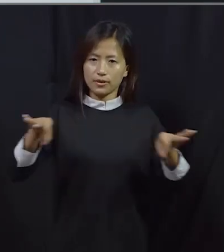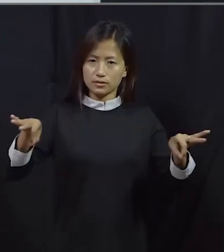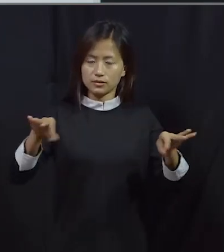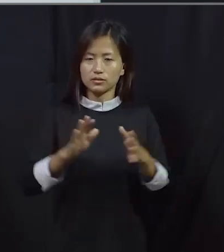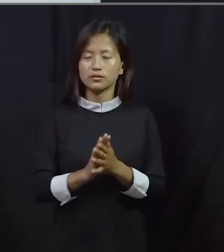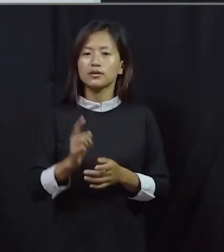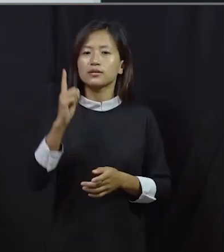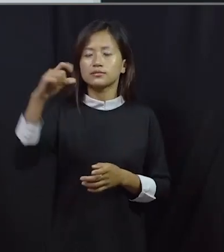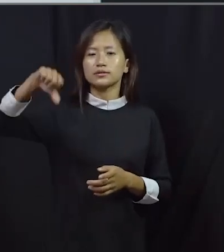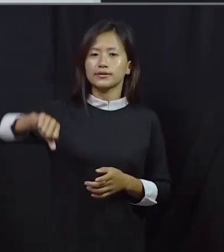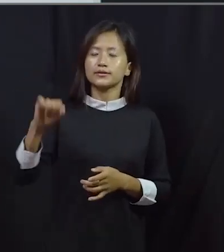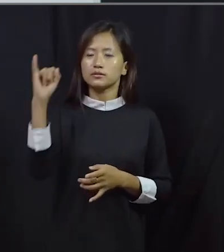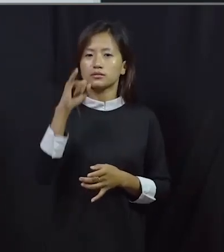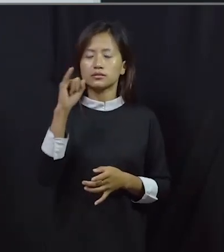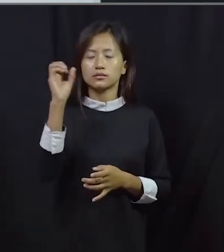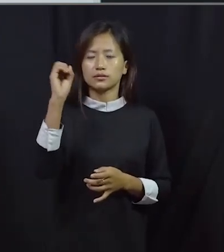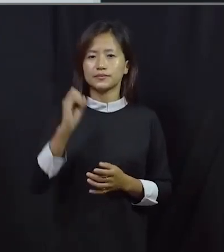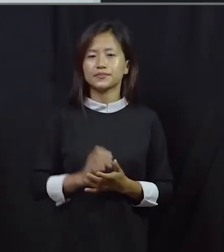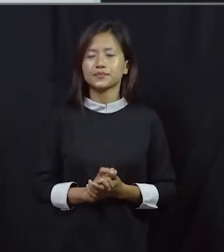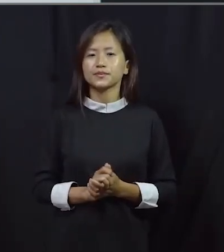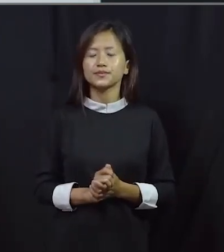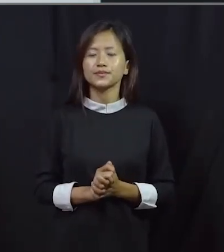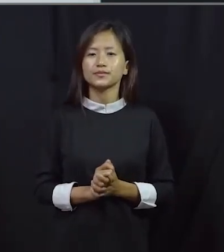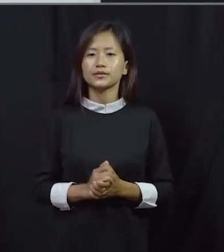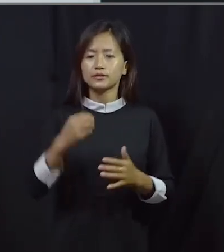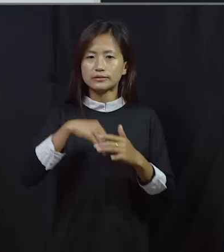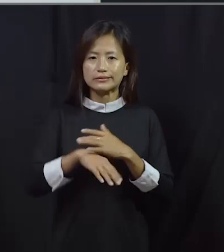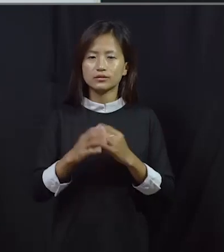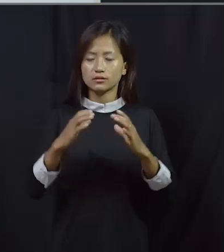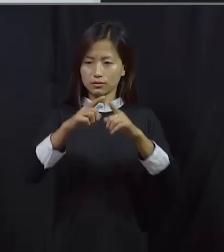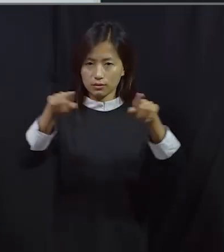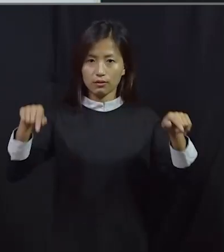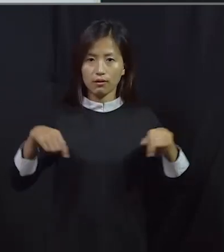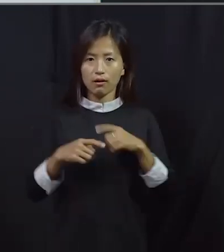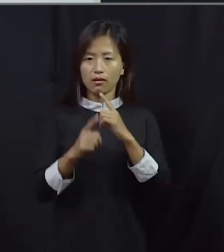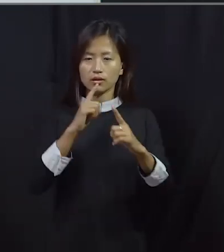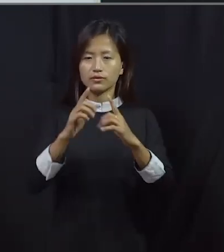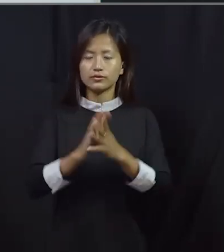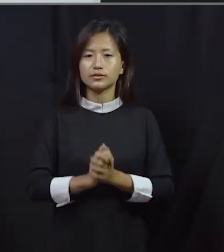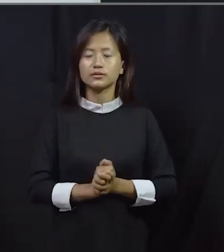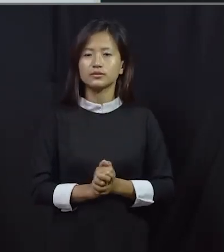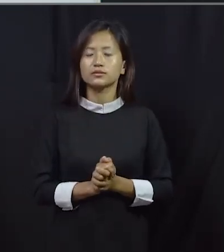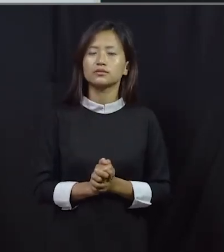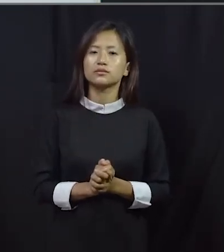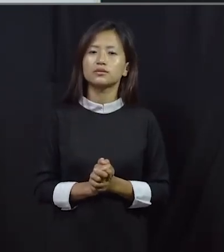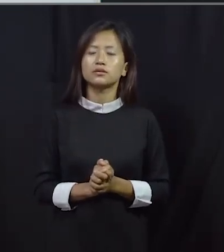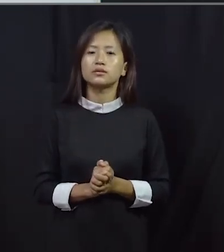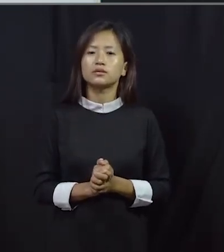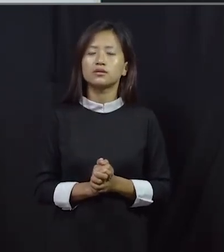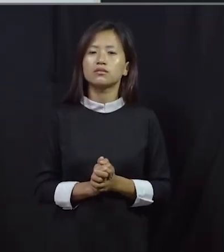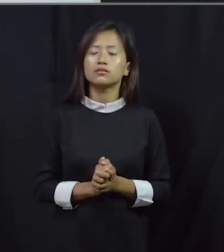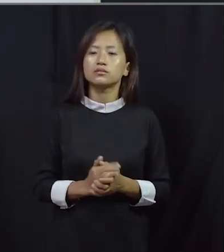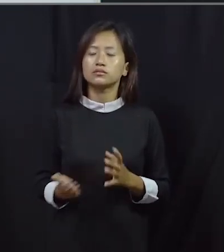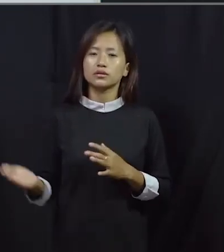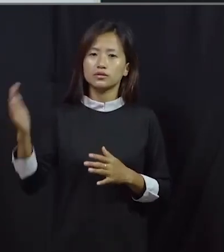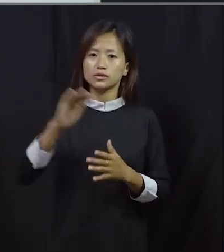In 1960, okay? And in this conference, they, means in the year of 1960, they come